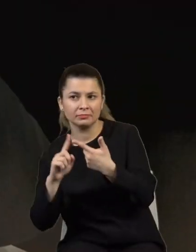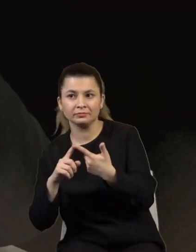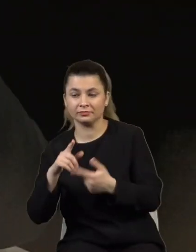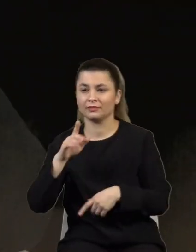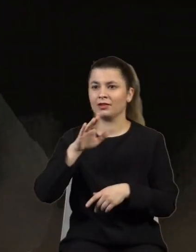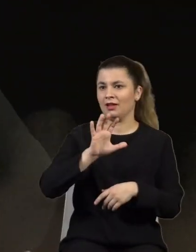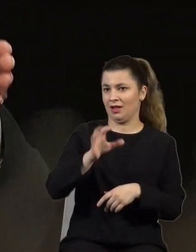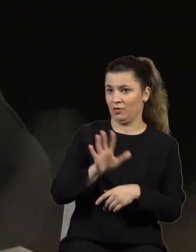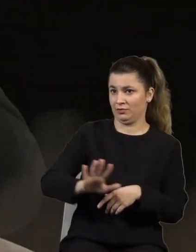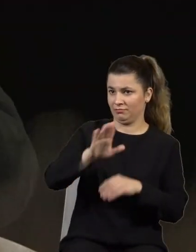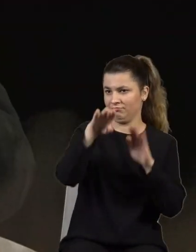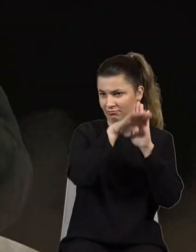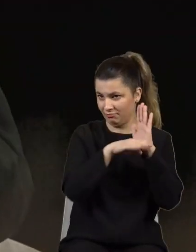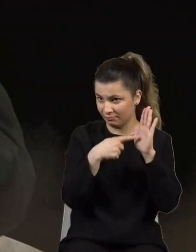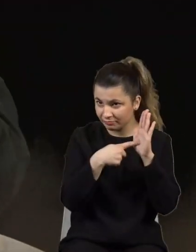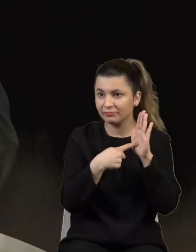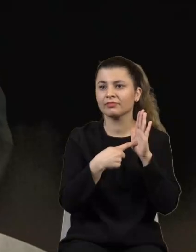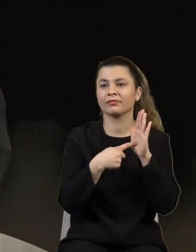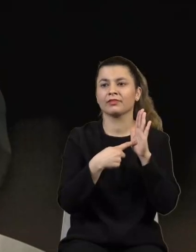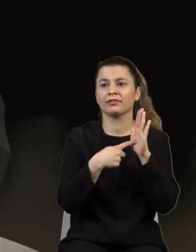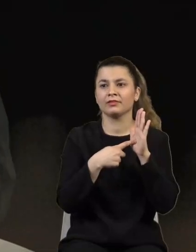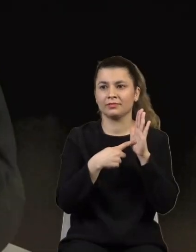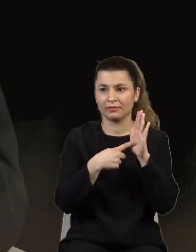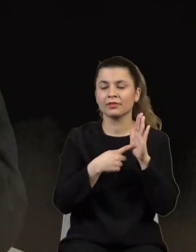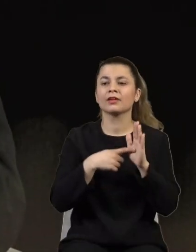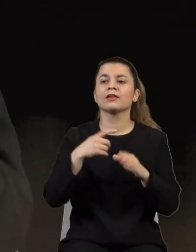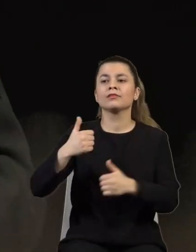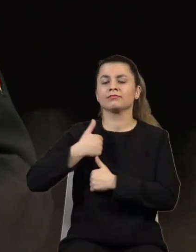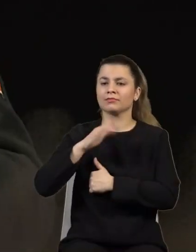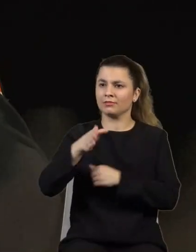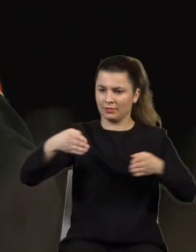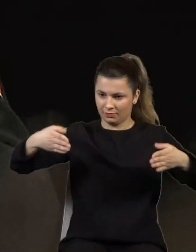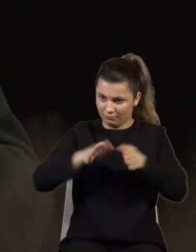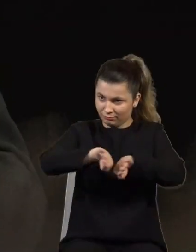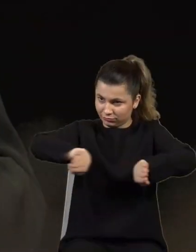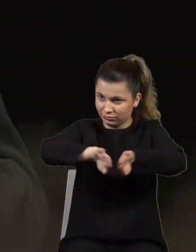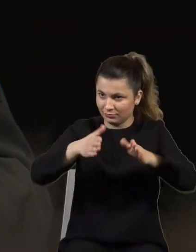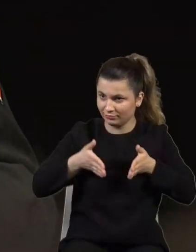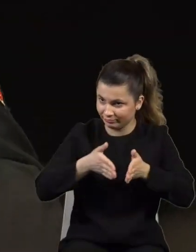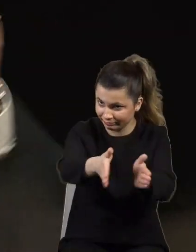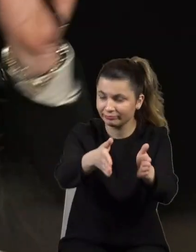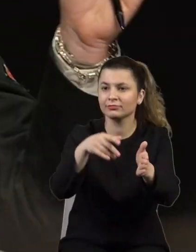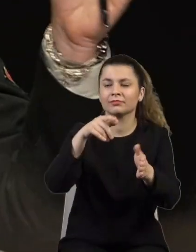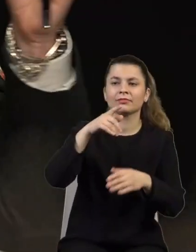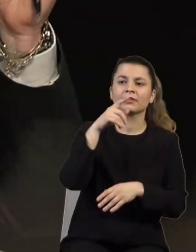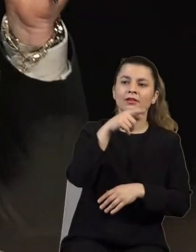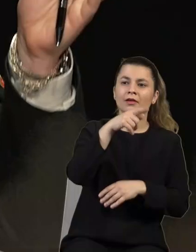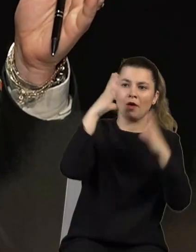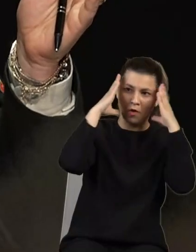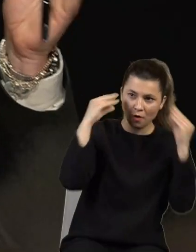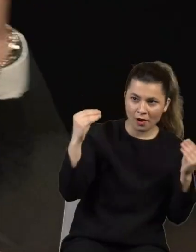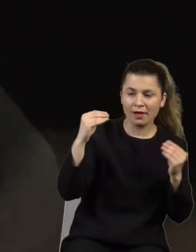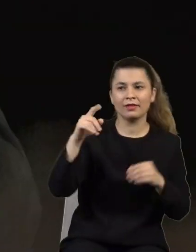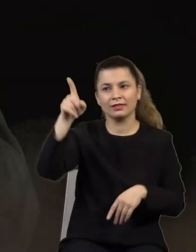from the Netherlands, Germany, and Poland. If you have military convoys coming from